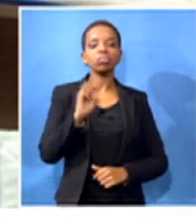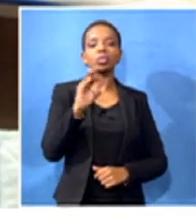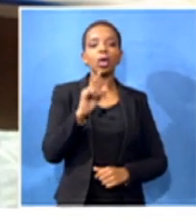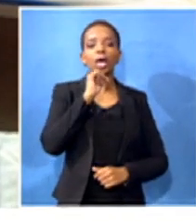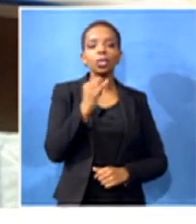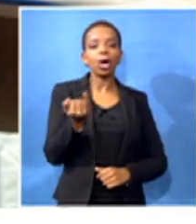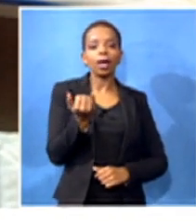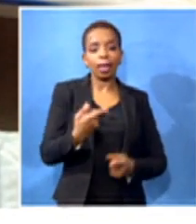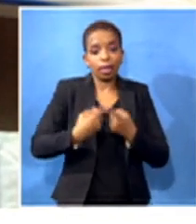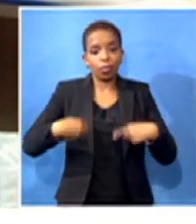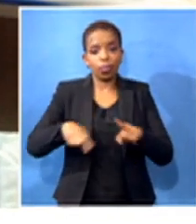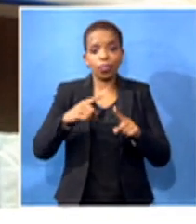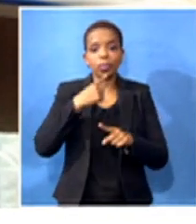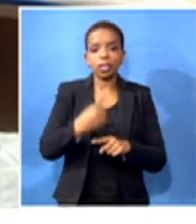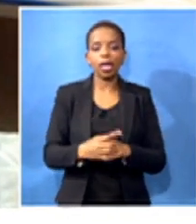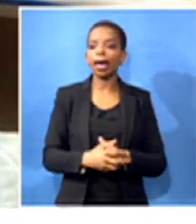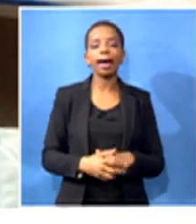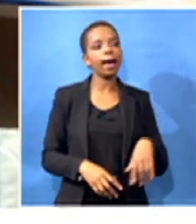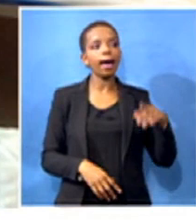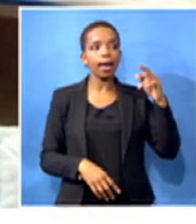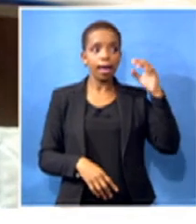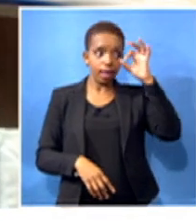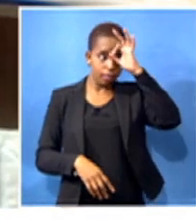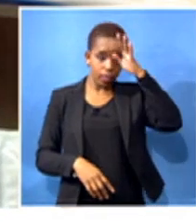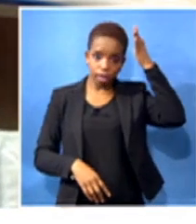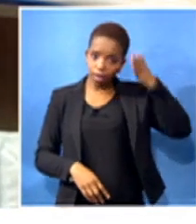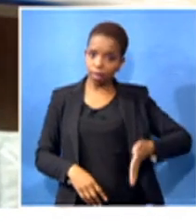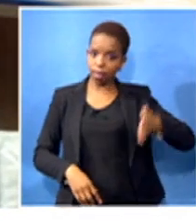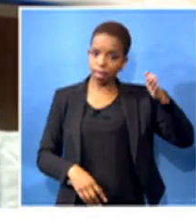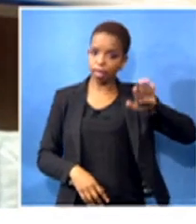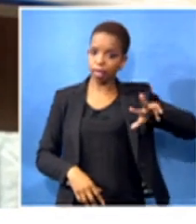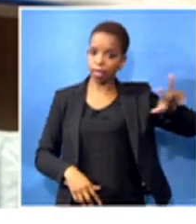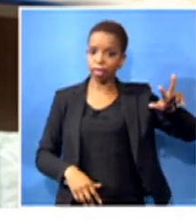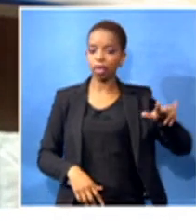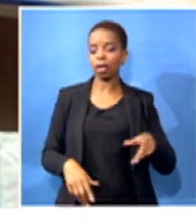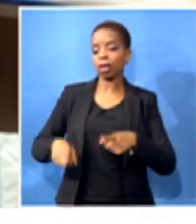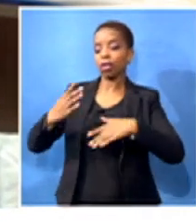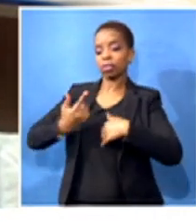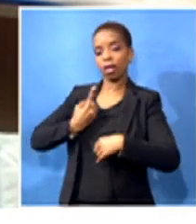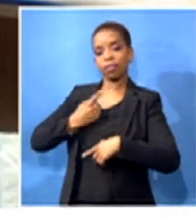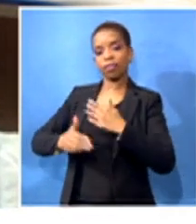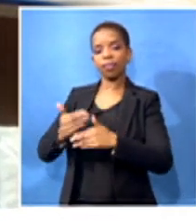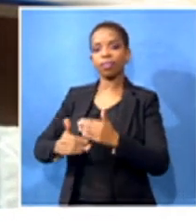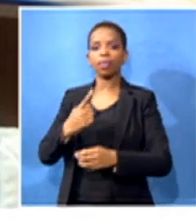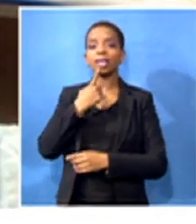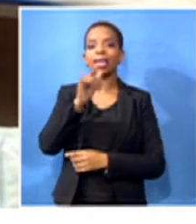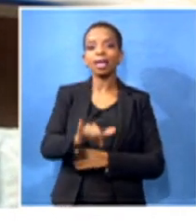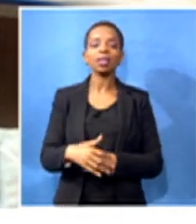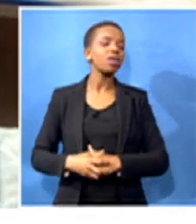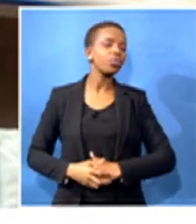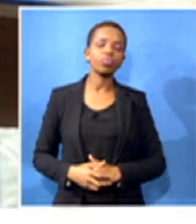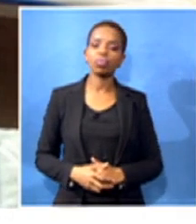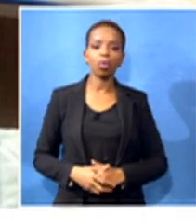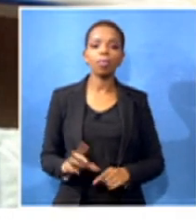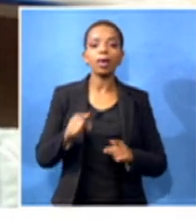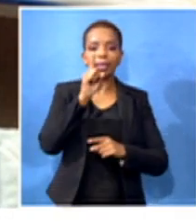are saying we're not going to engage the police on this matter. But when you open a case, as per the legal services advice, is that let's gather